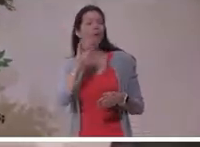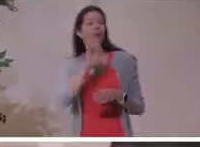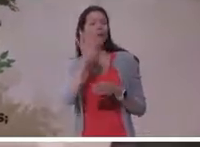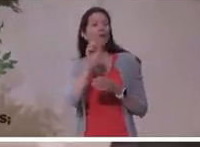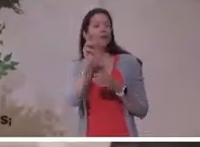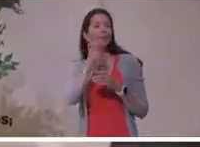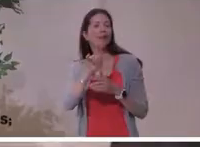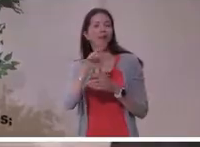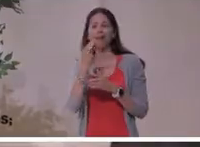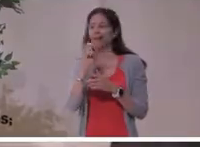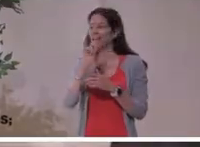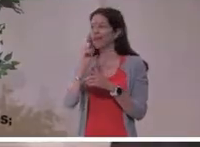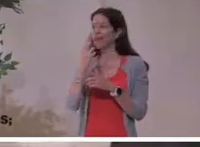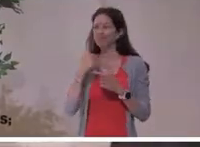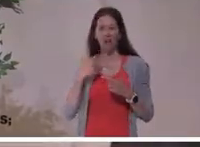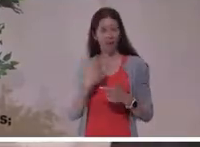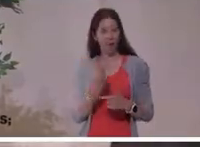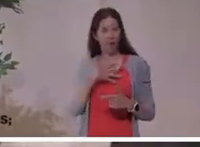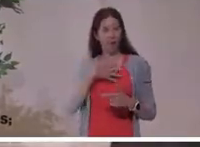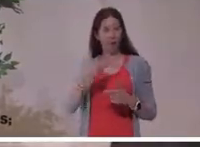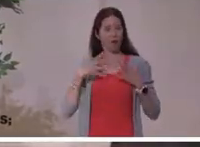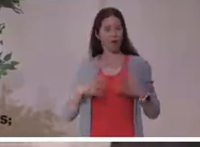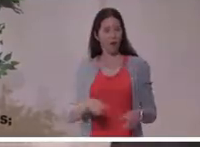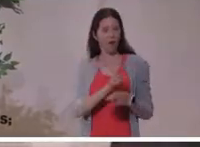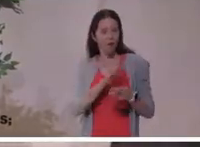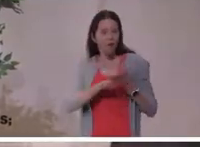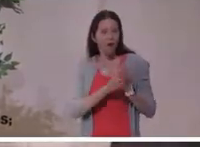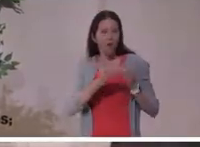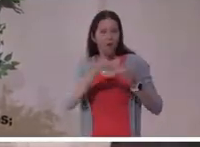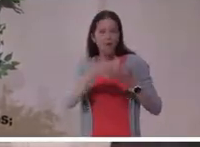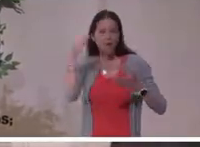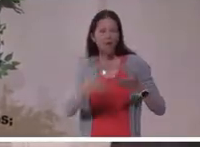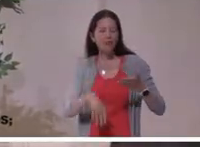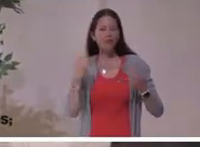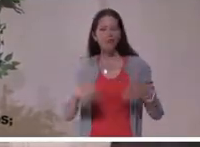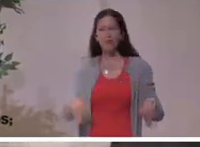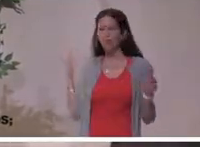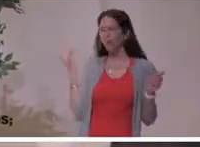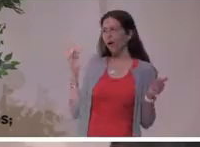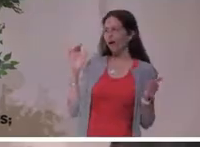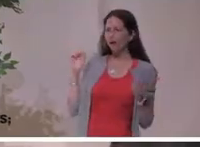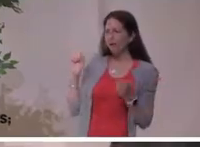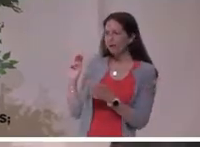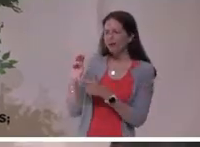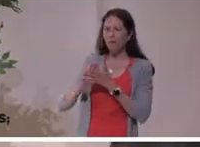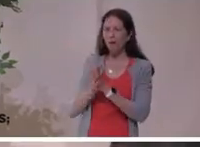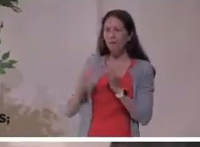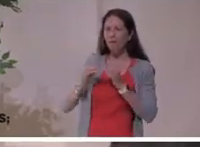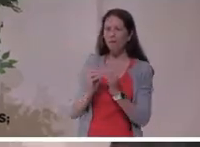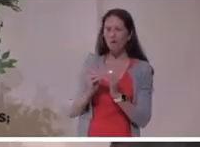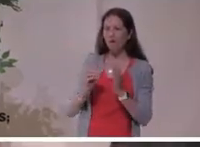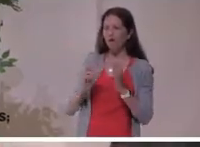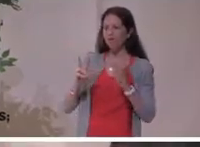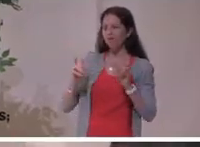gets incredibly expensive. As we get into more and more different type of social media things that we're going to do, people are going to want to impress and